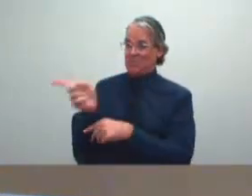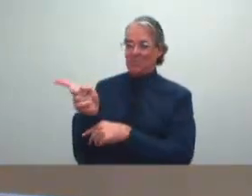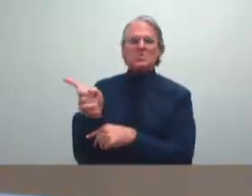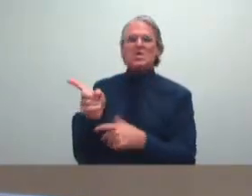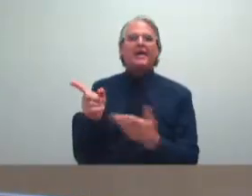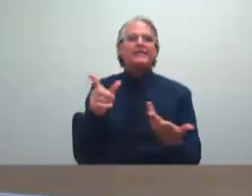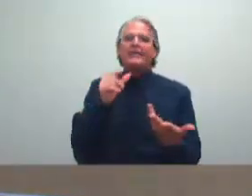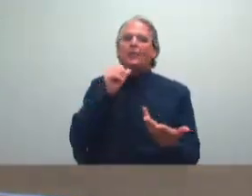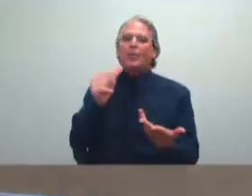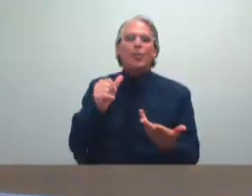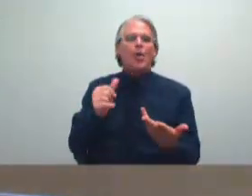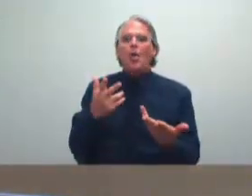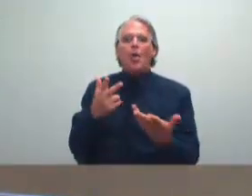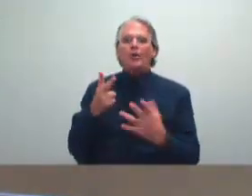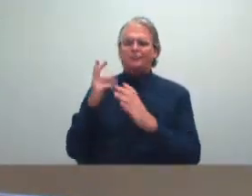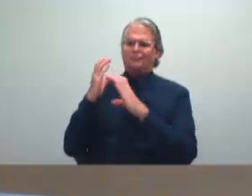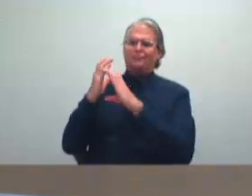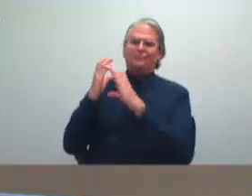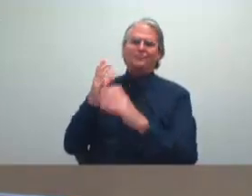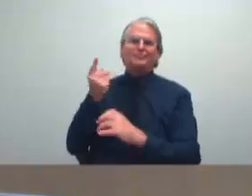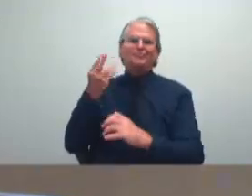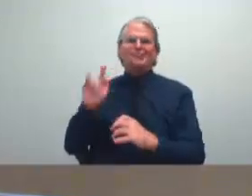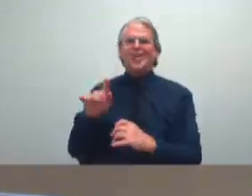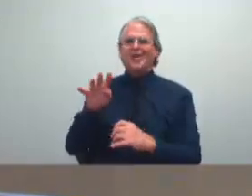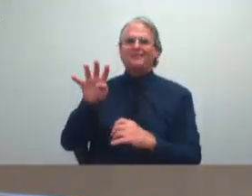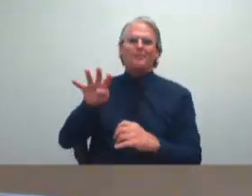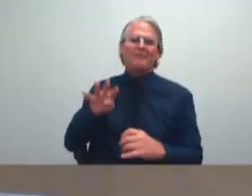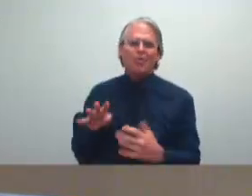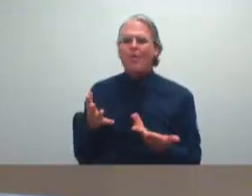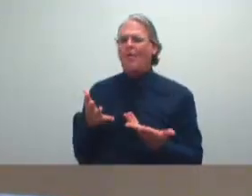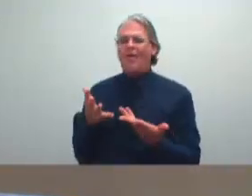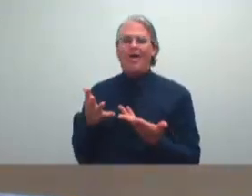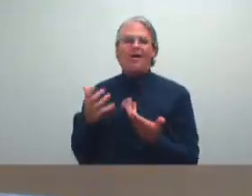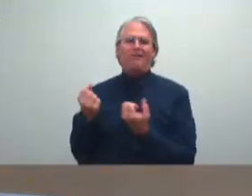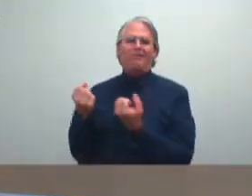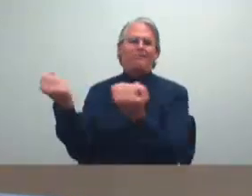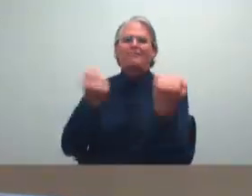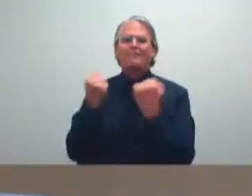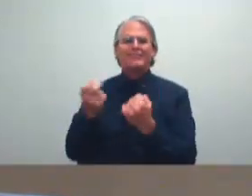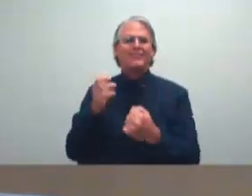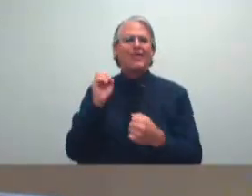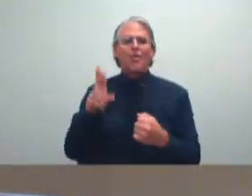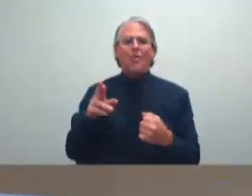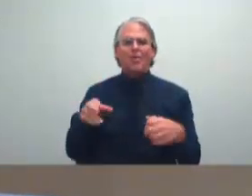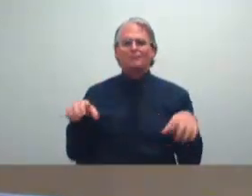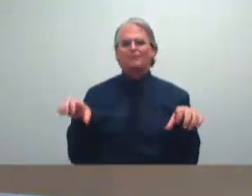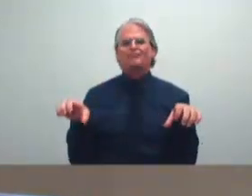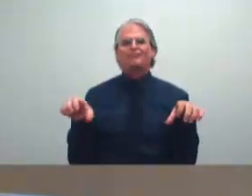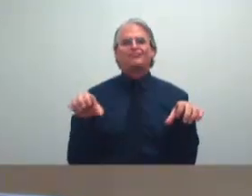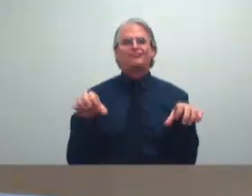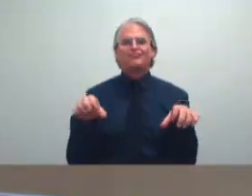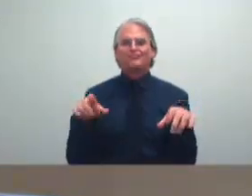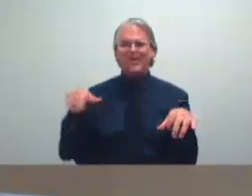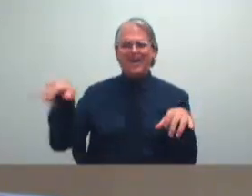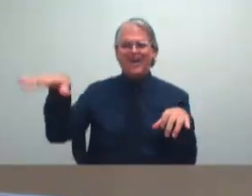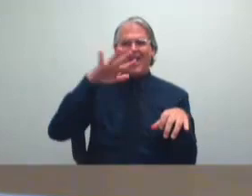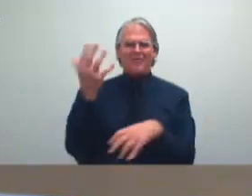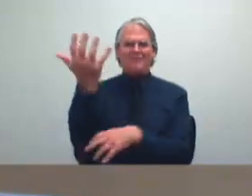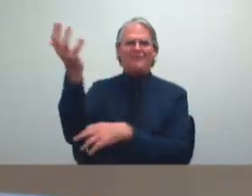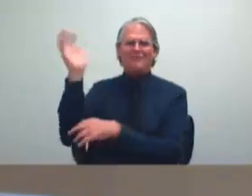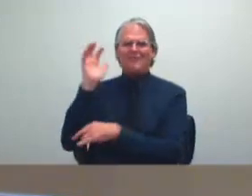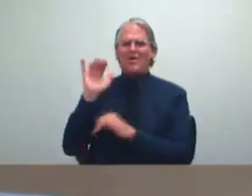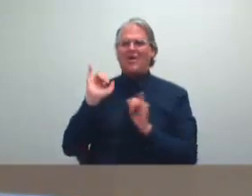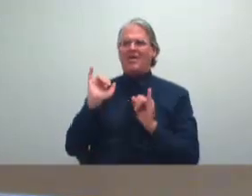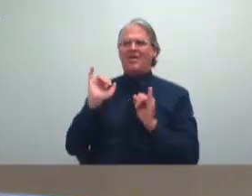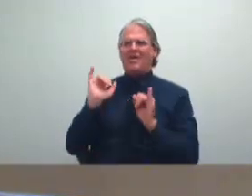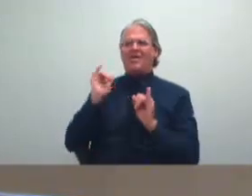target practicing because they know anything can spark a fire. And I think it's informative in that way. It really helps us know what to do. And